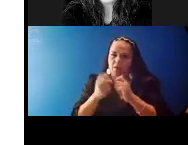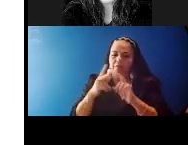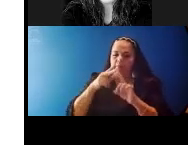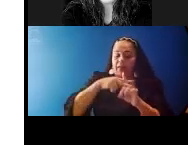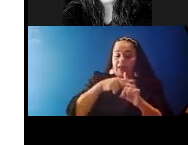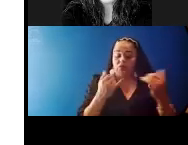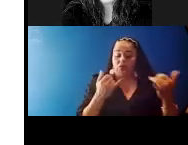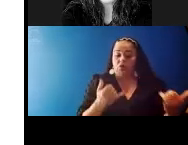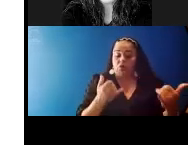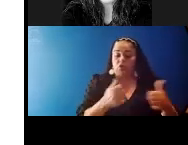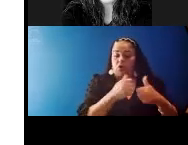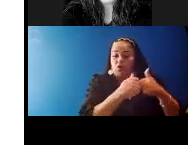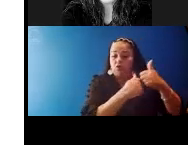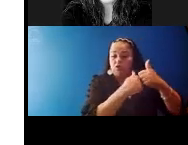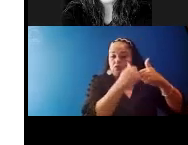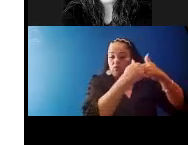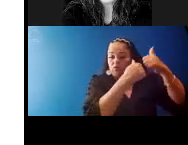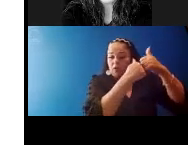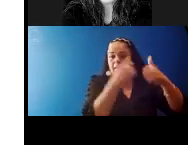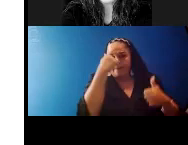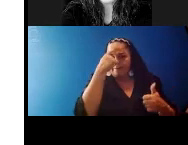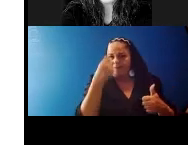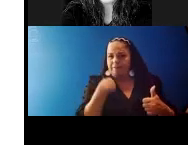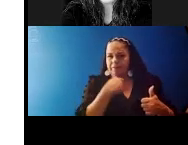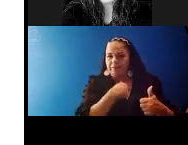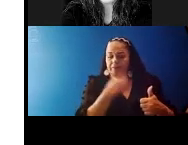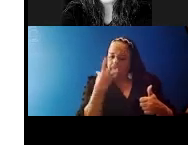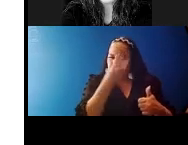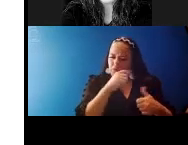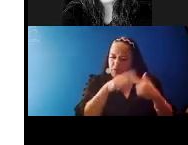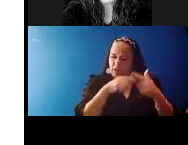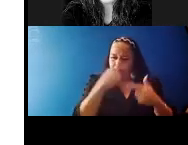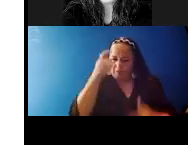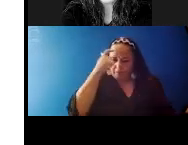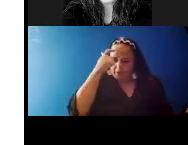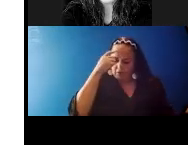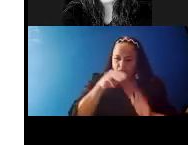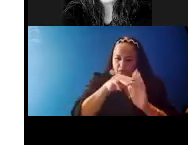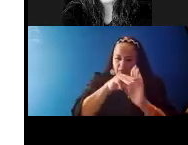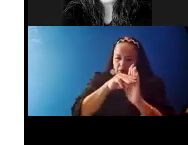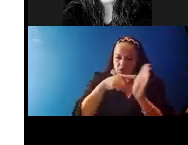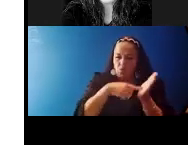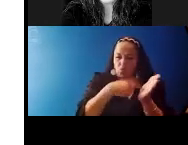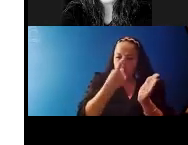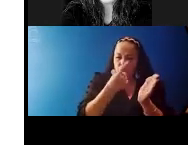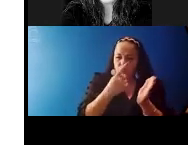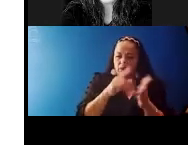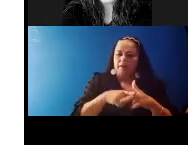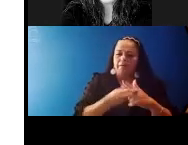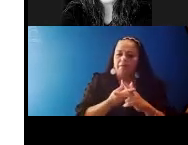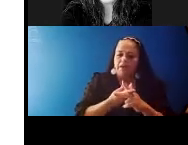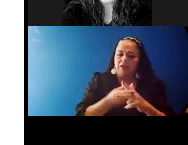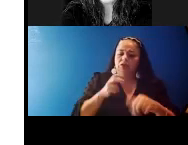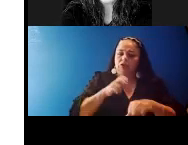to reprogram how we approach these things. And the beauty about mental models is once we begin to really dive in and look at how